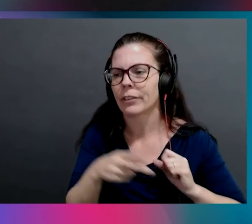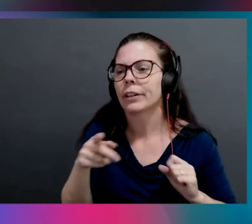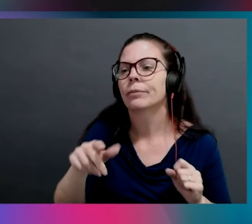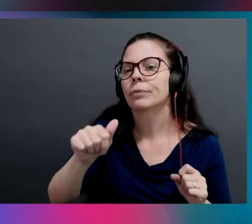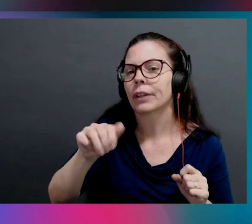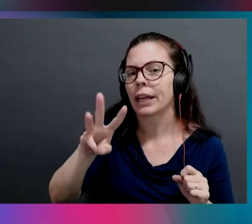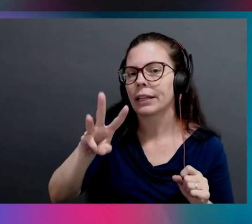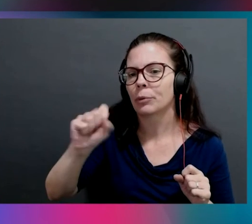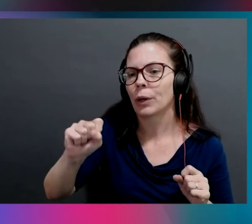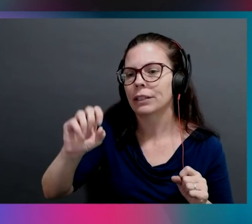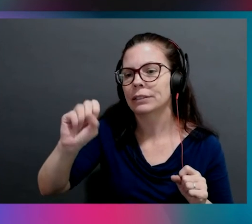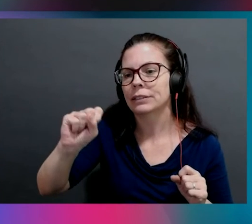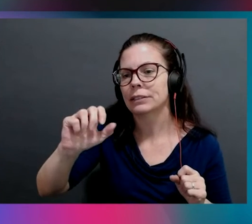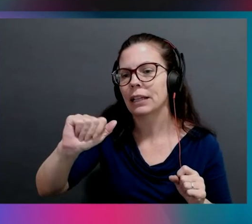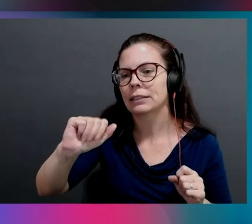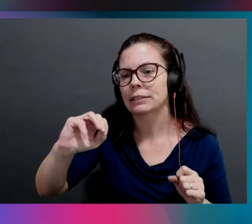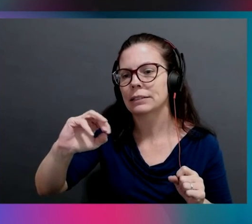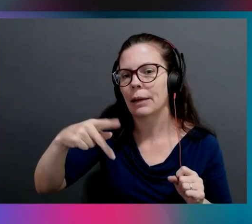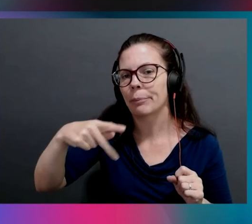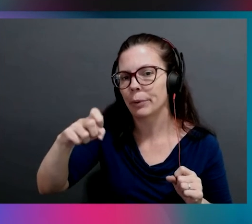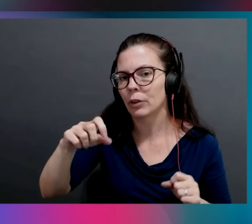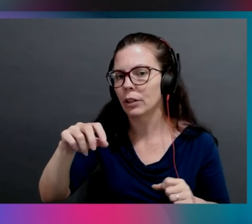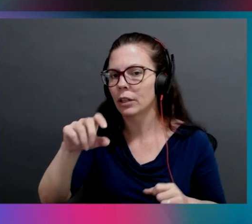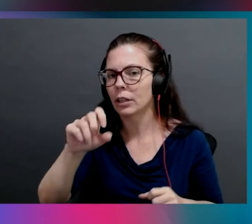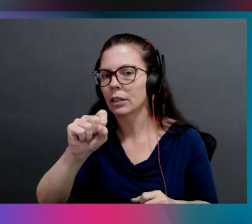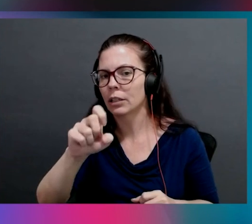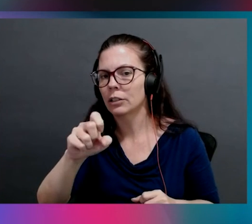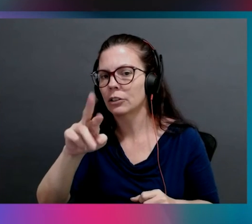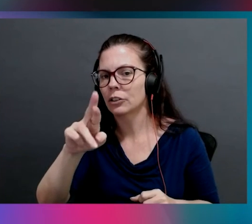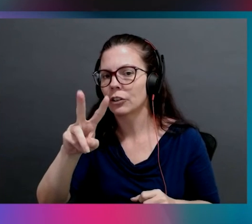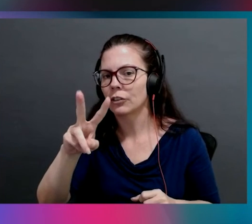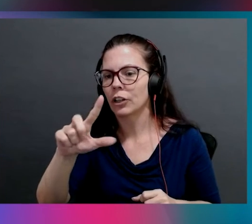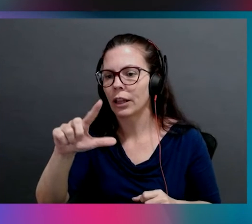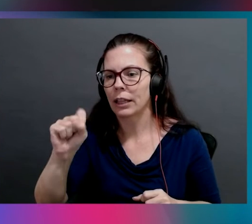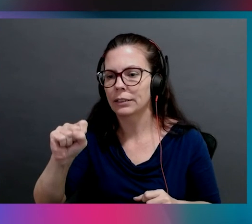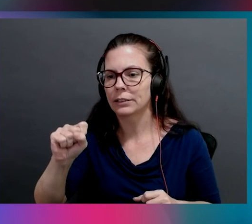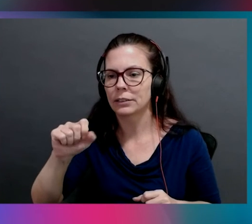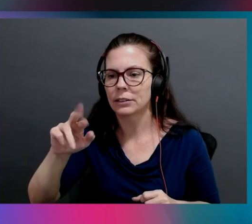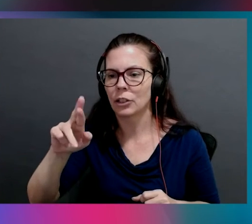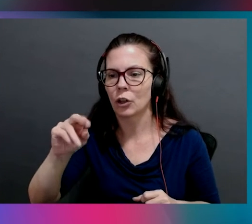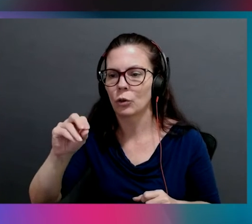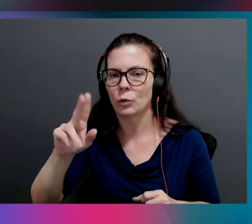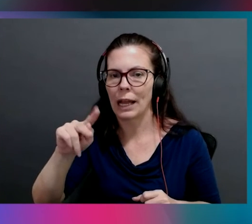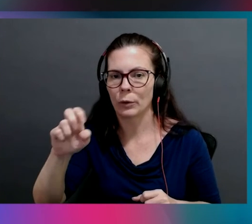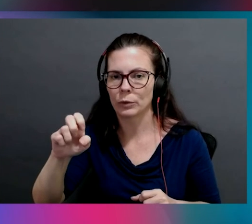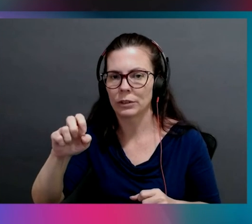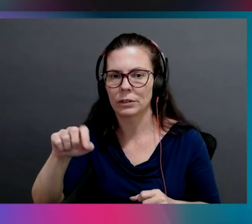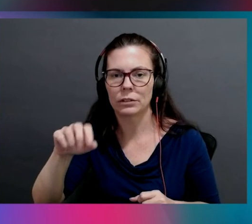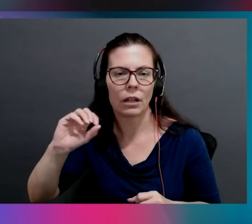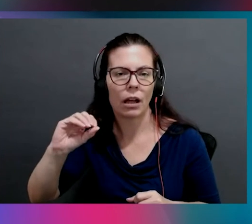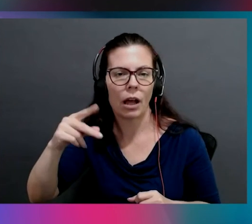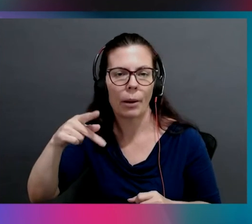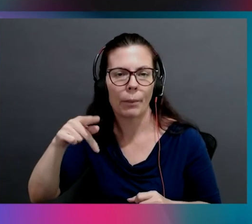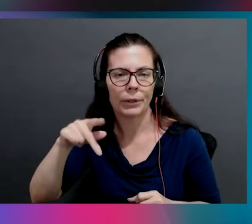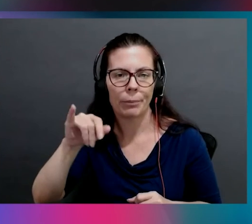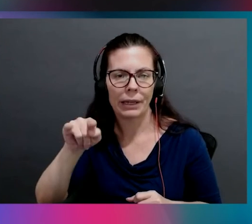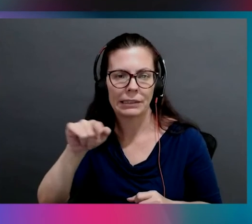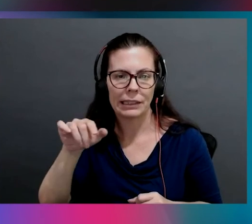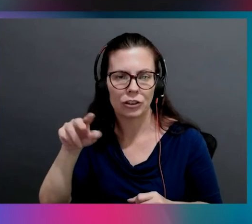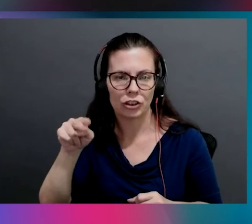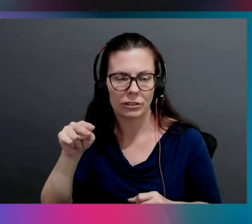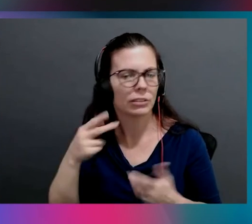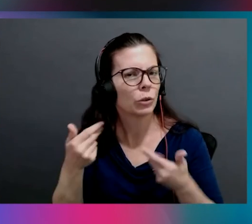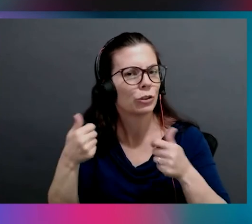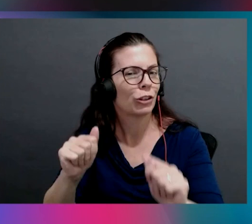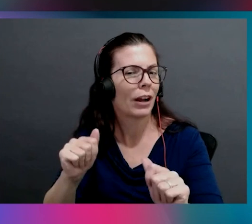sample serverless route optimization, right? So give it a try and share your feedbacks. So before we wrap up,